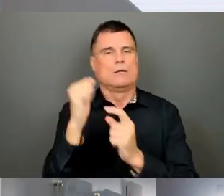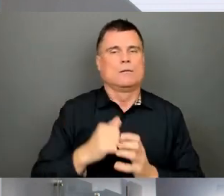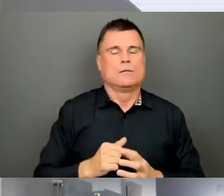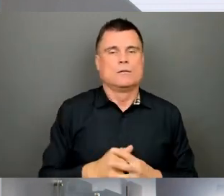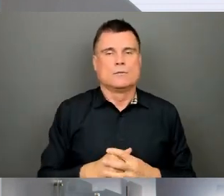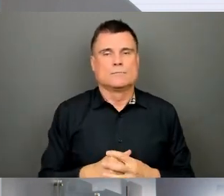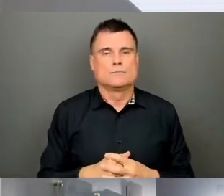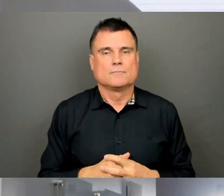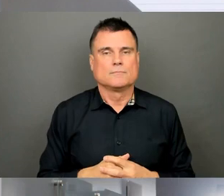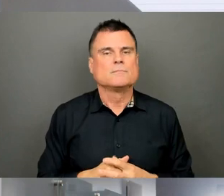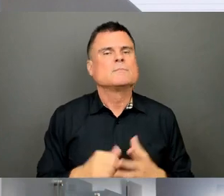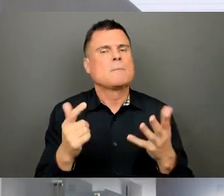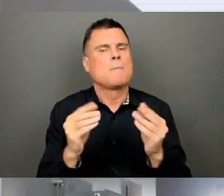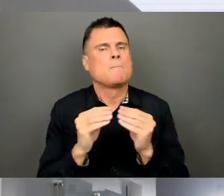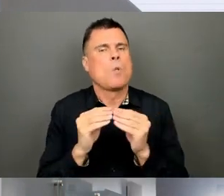Pick up the tempo in a sec.